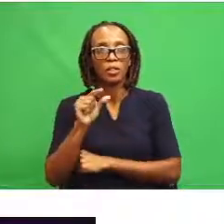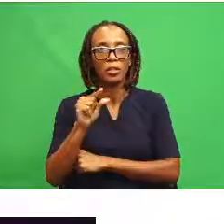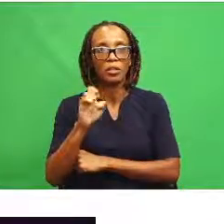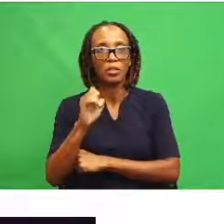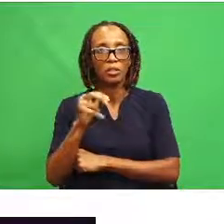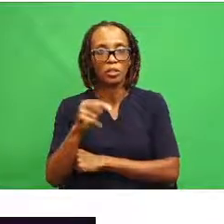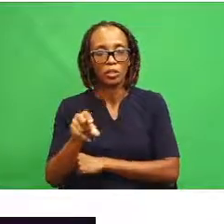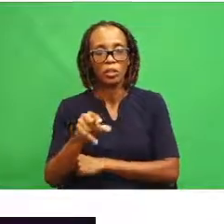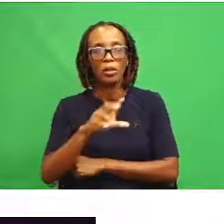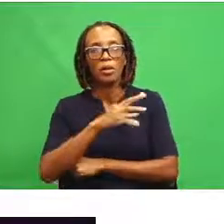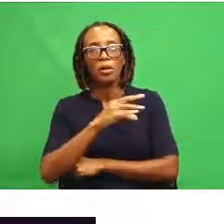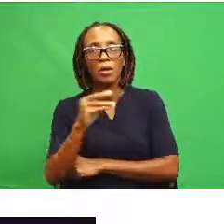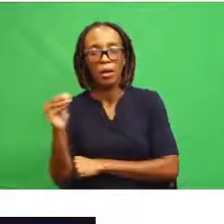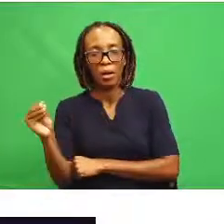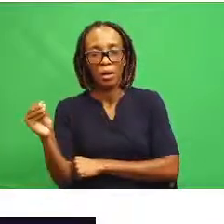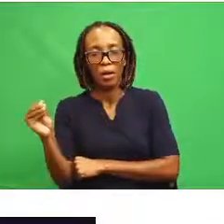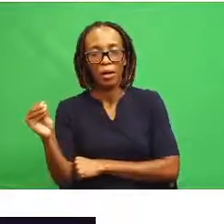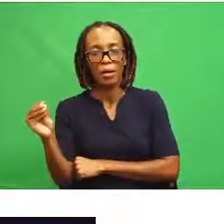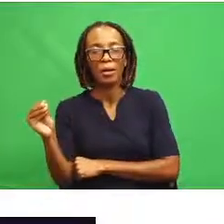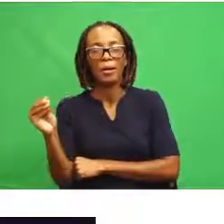Troy Paulinas,